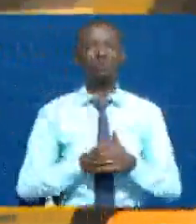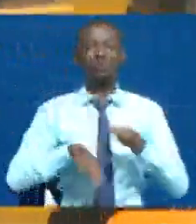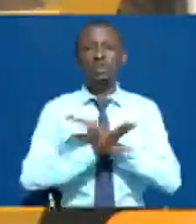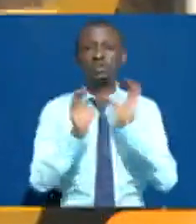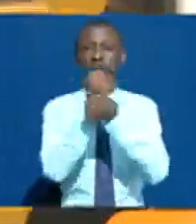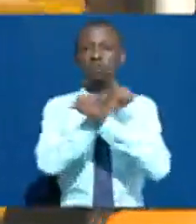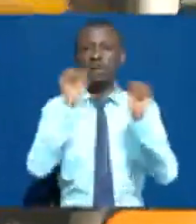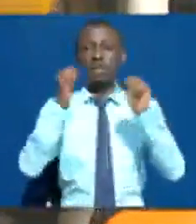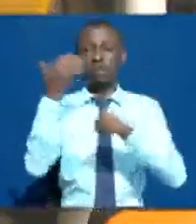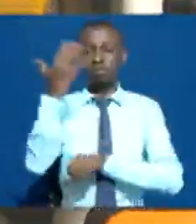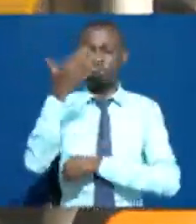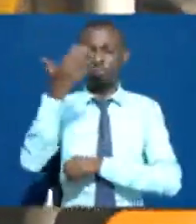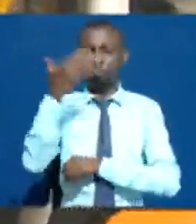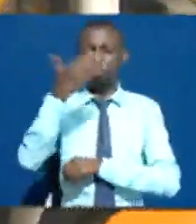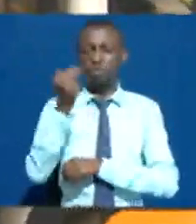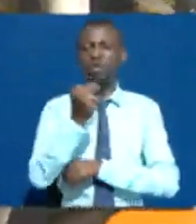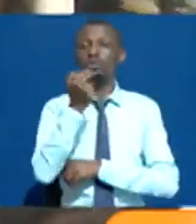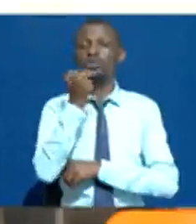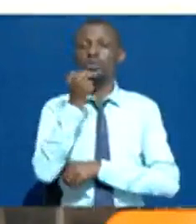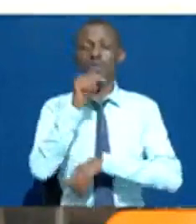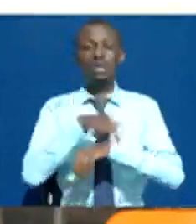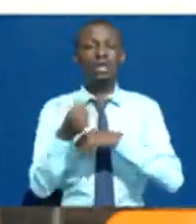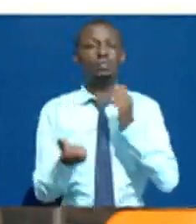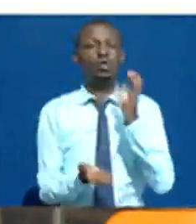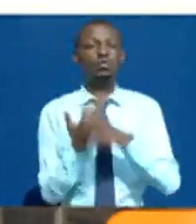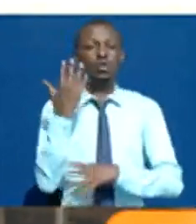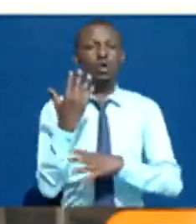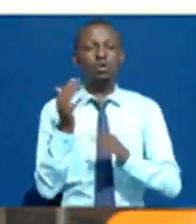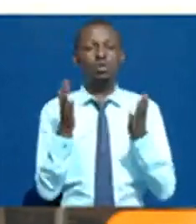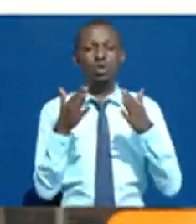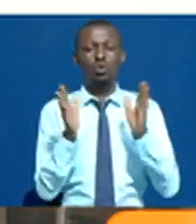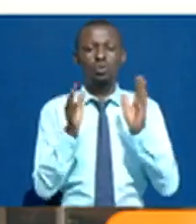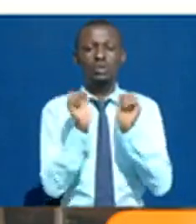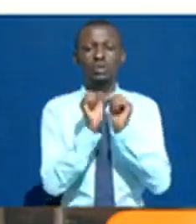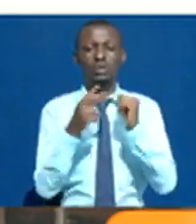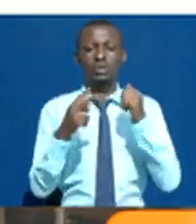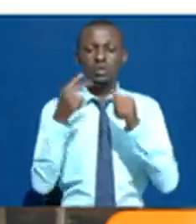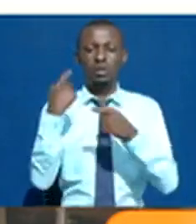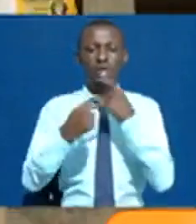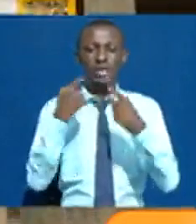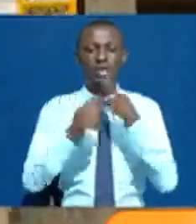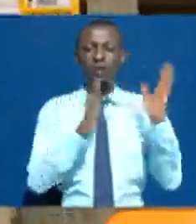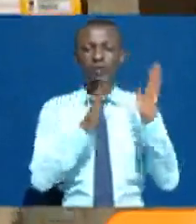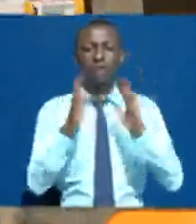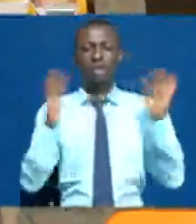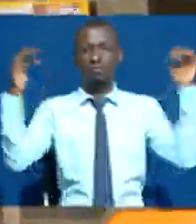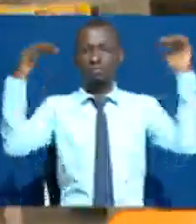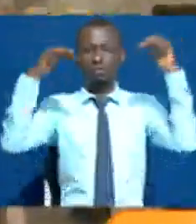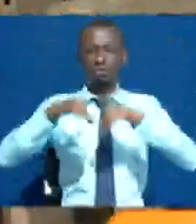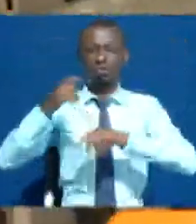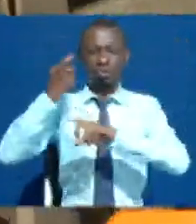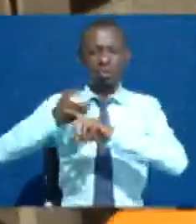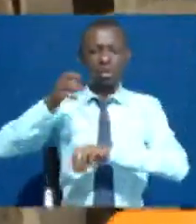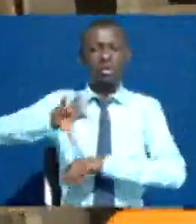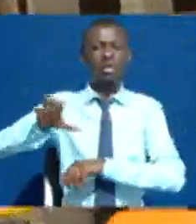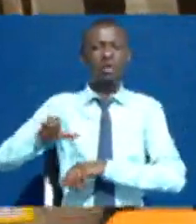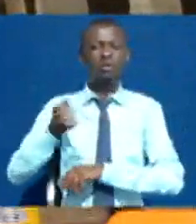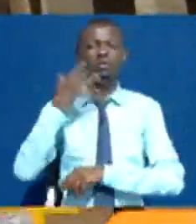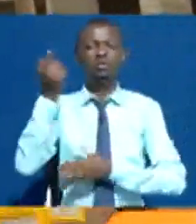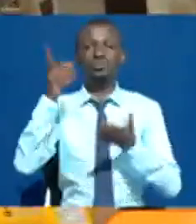speaking on Tuesday, when he officially opened the 17th annual Kenya Institute of Planners Conference in Kwale County, highlighted